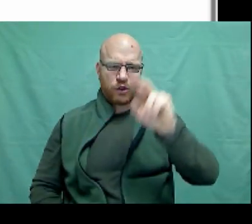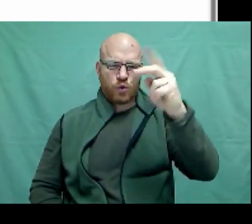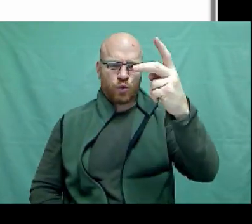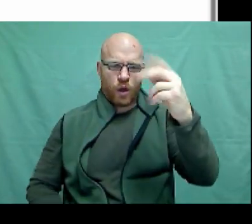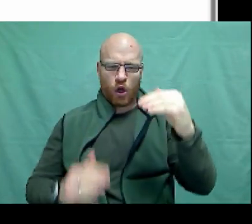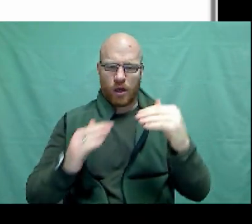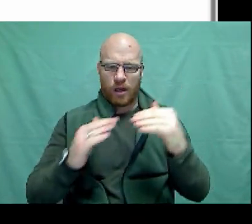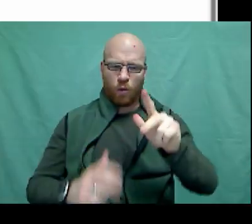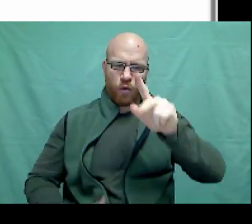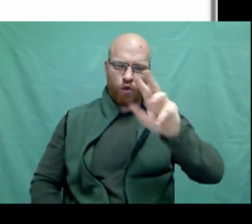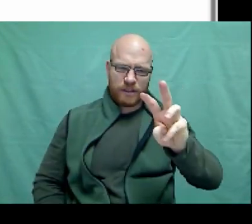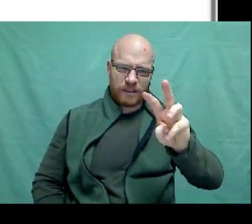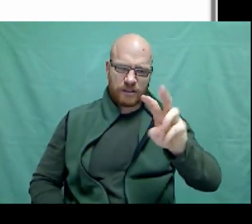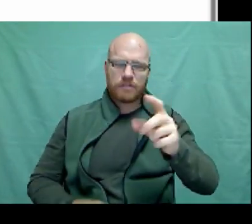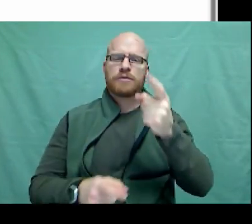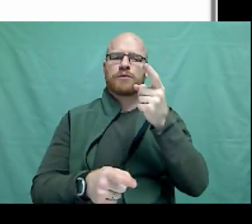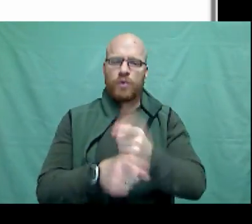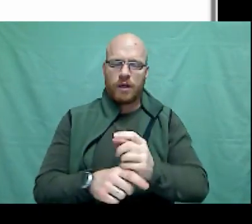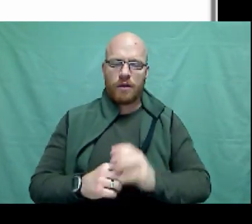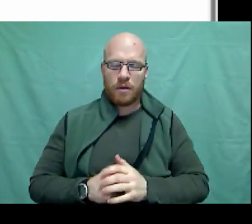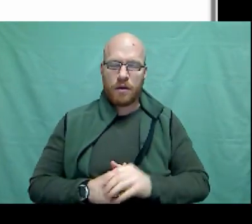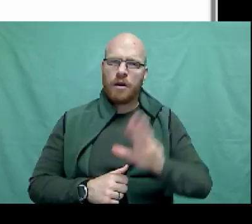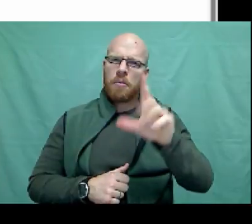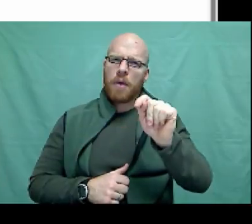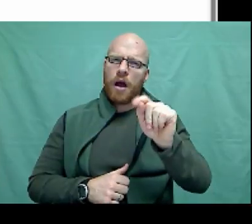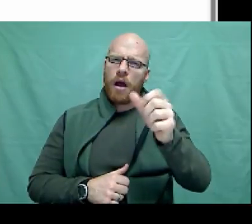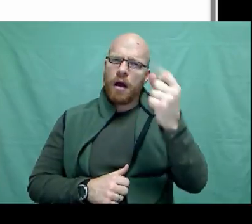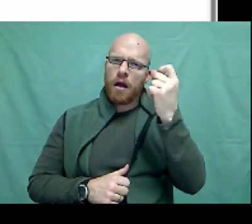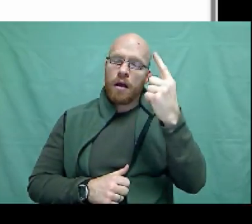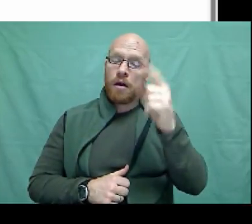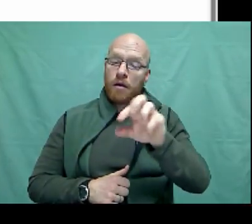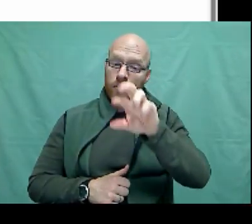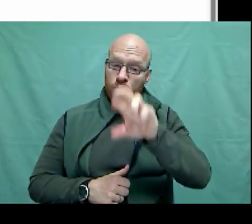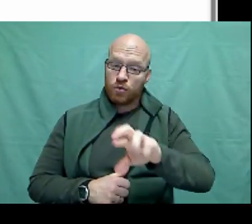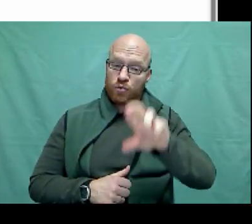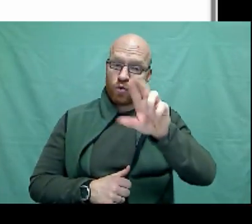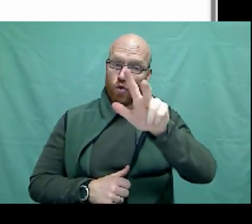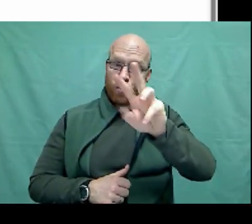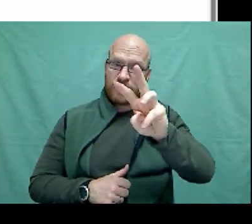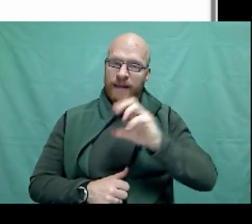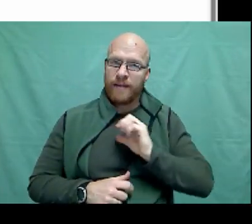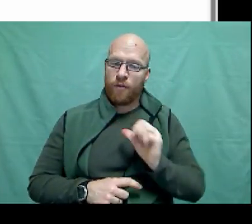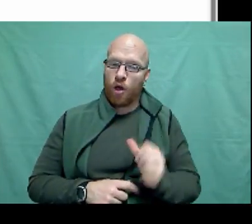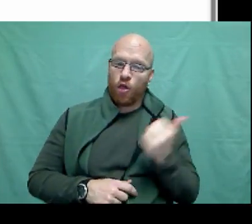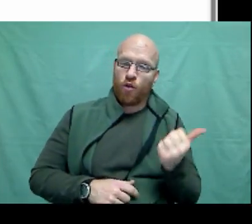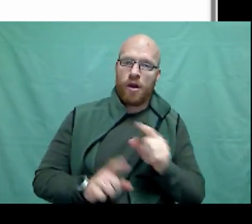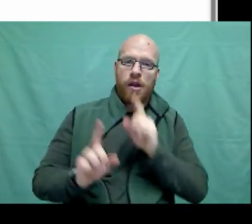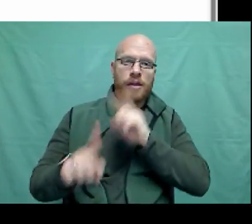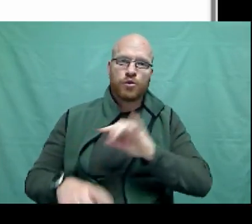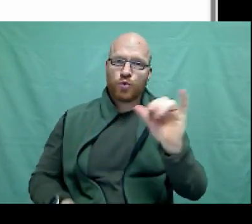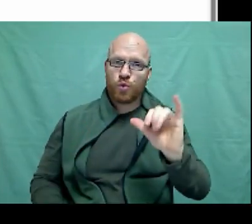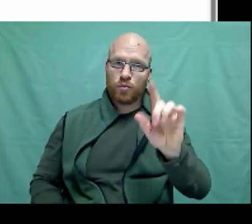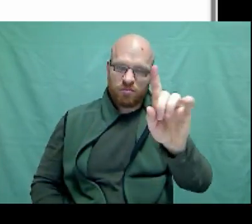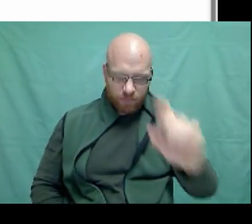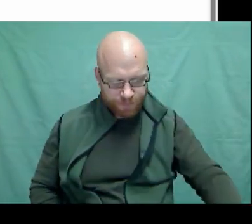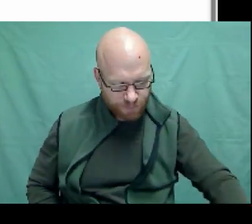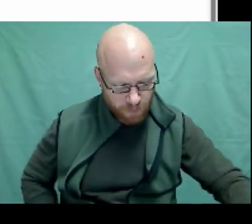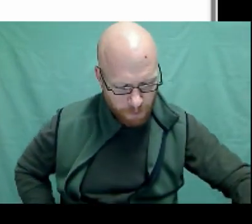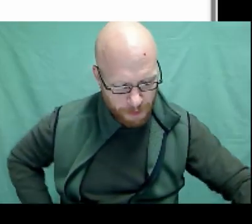partially right. So 6 squared equals 36, that's correct. Now, the square root of 36 has another answer as